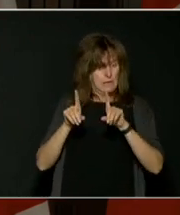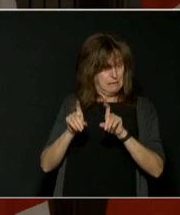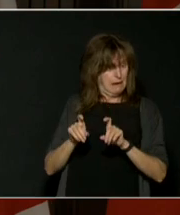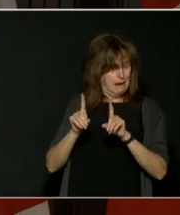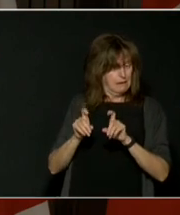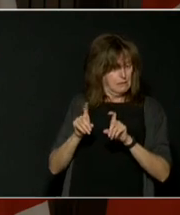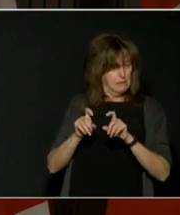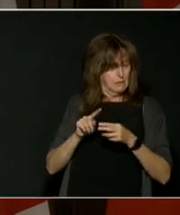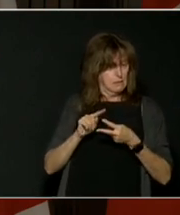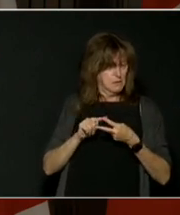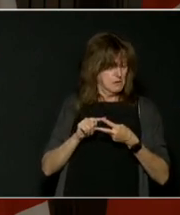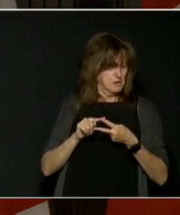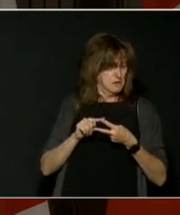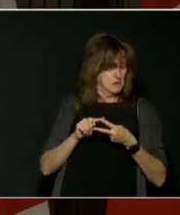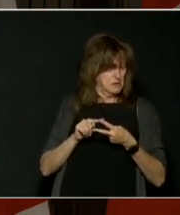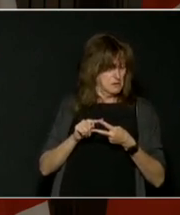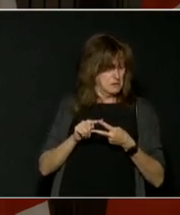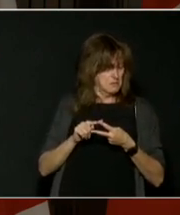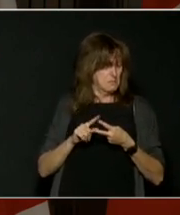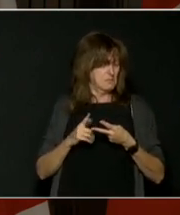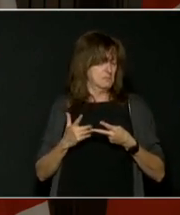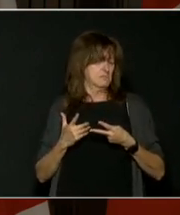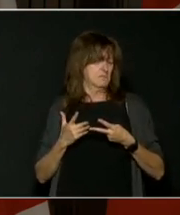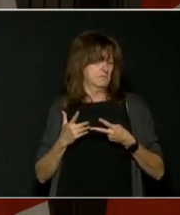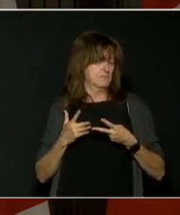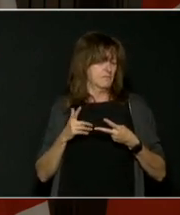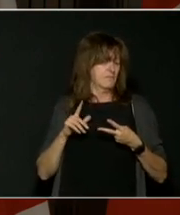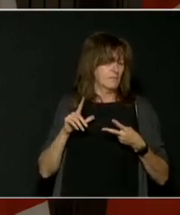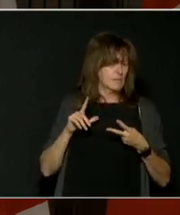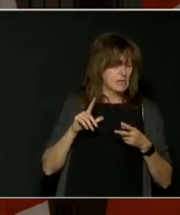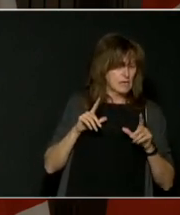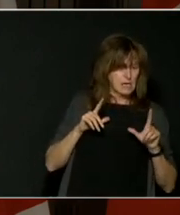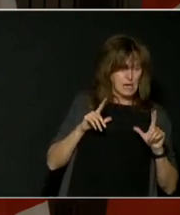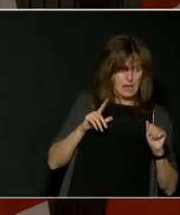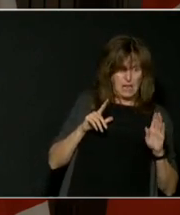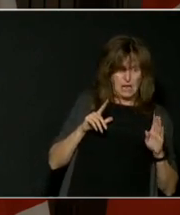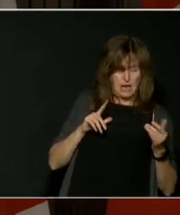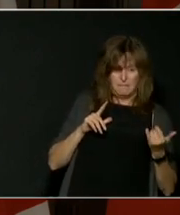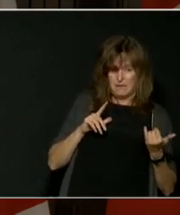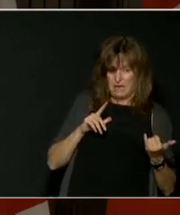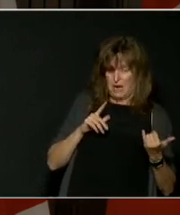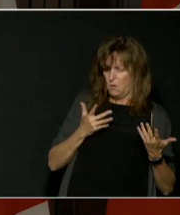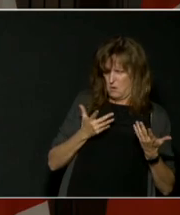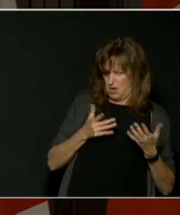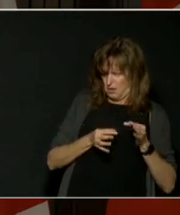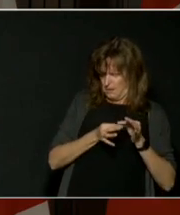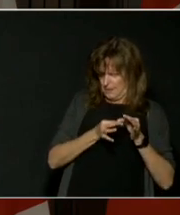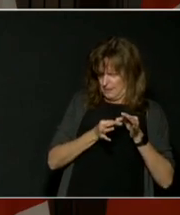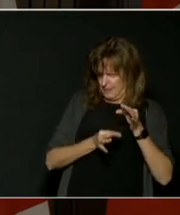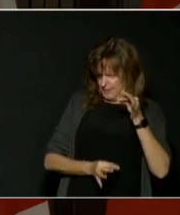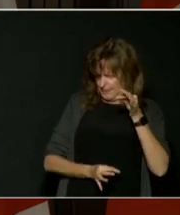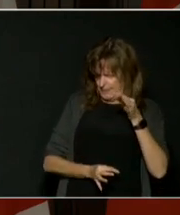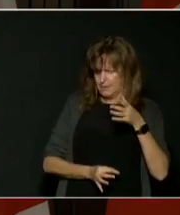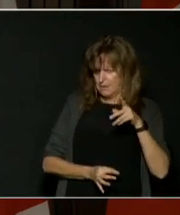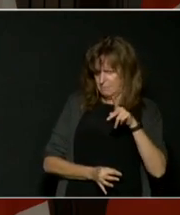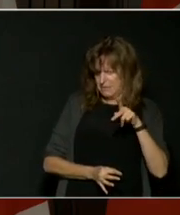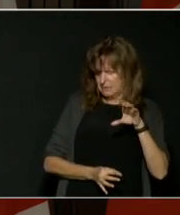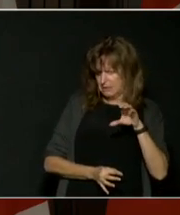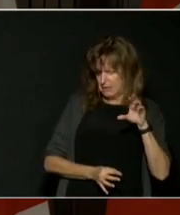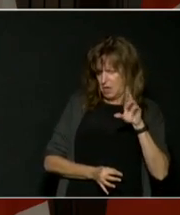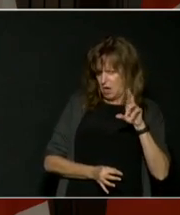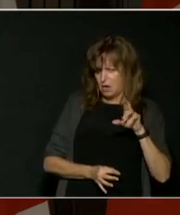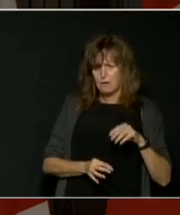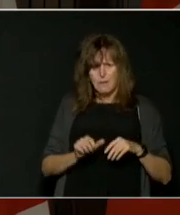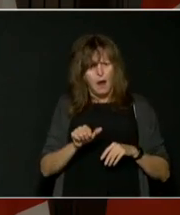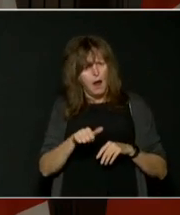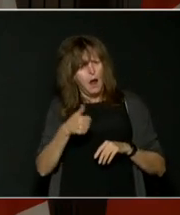are analogous to the lab test that we have now, which is a PCR test, but the other one is the antigen-based